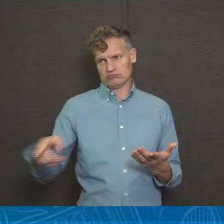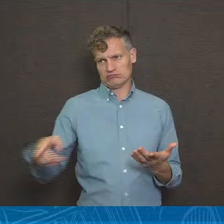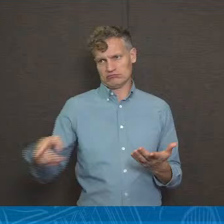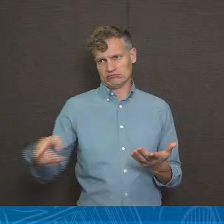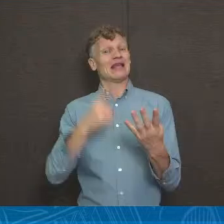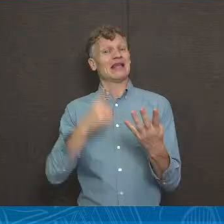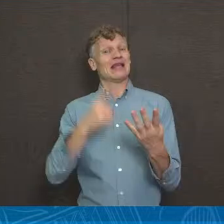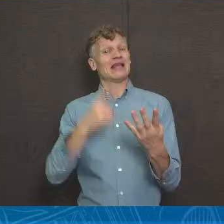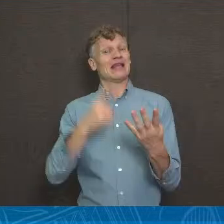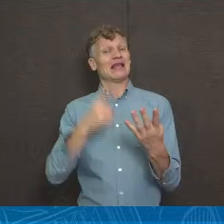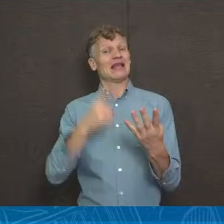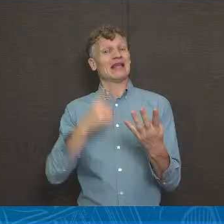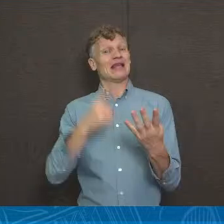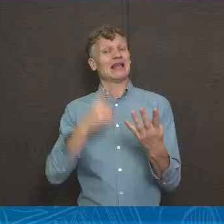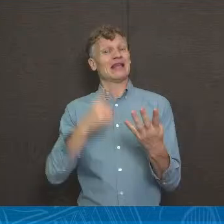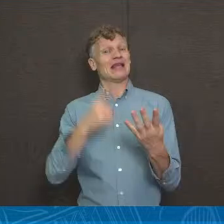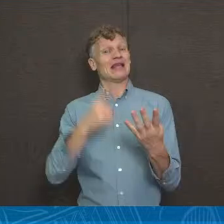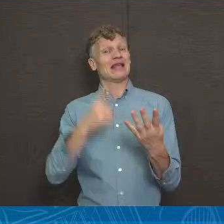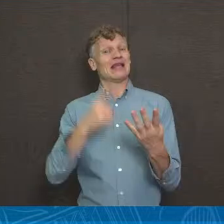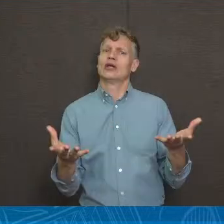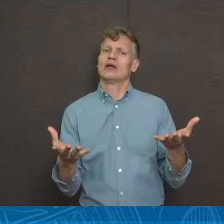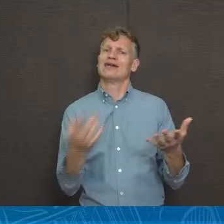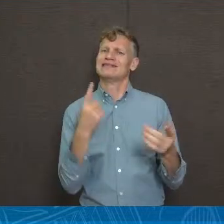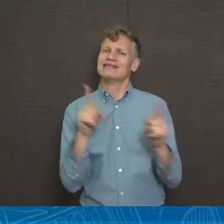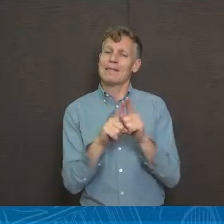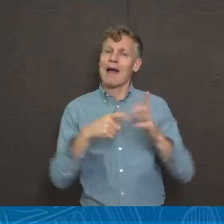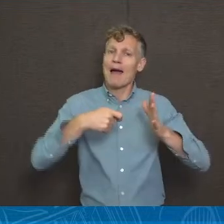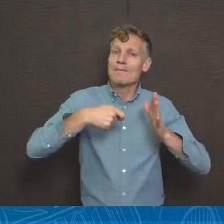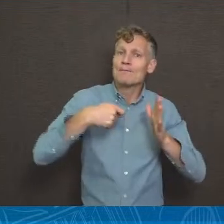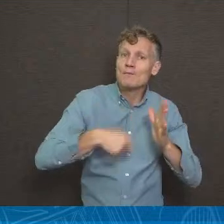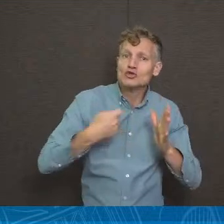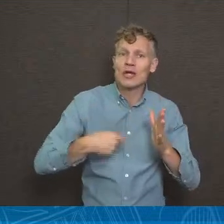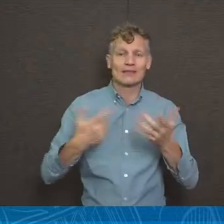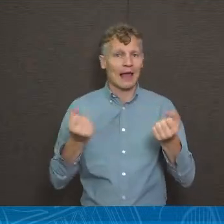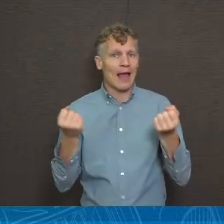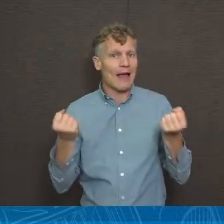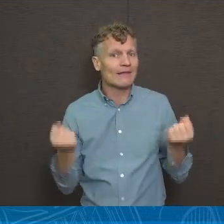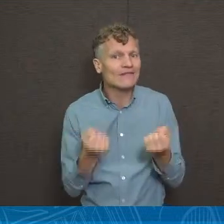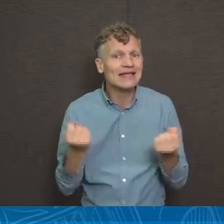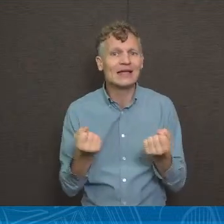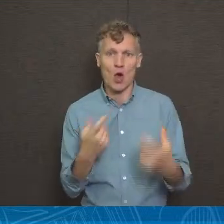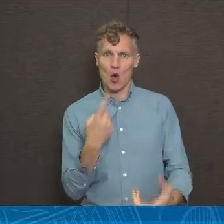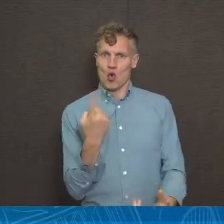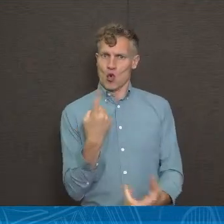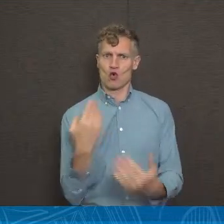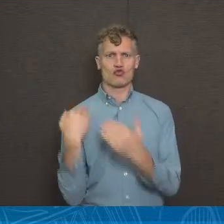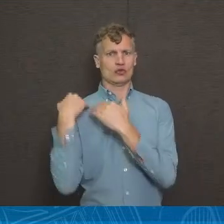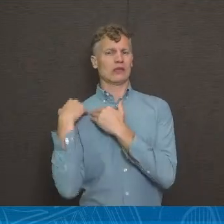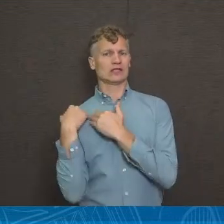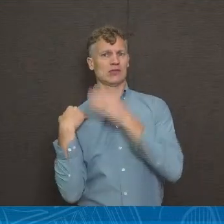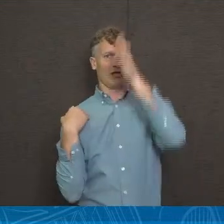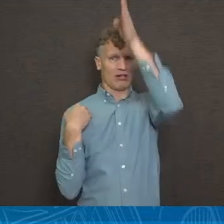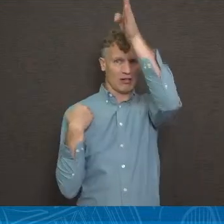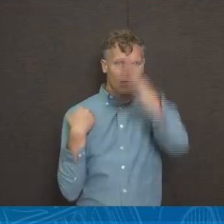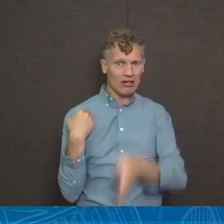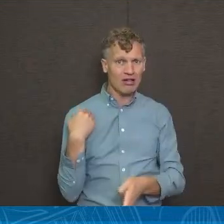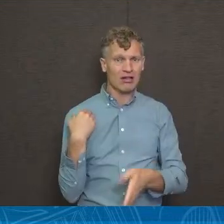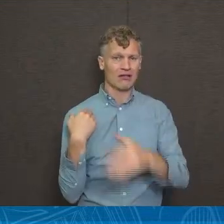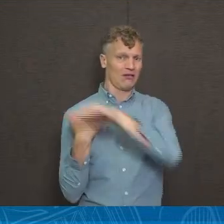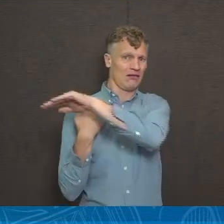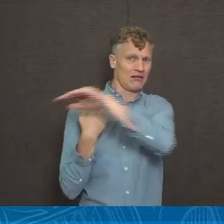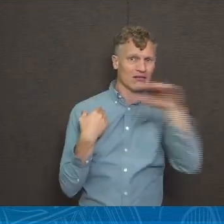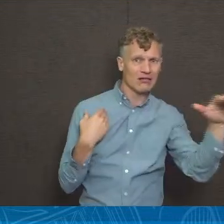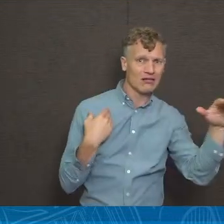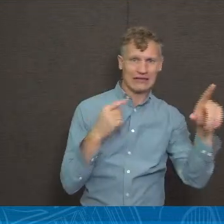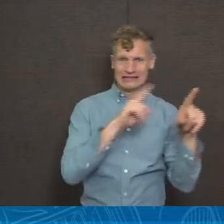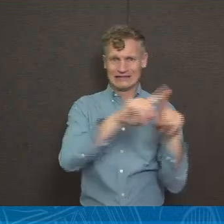has responsibility for prevention activities, both vertically and horizontally, and how does that align? And how is that backed up